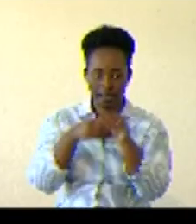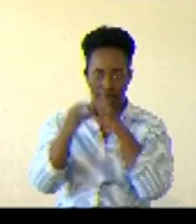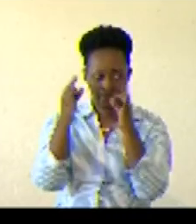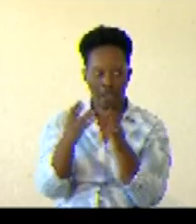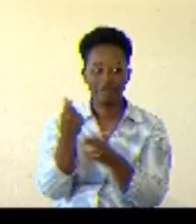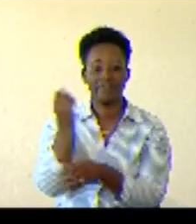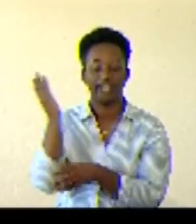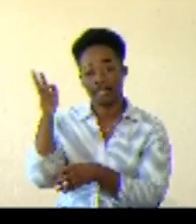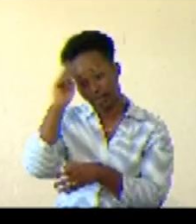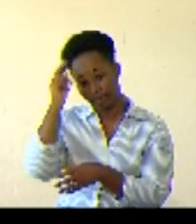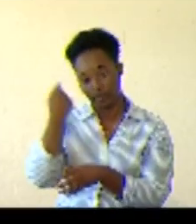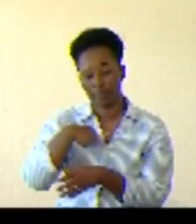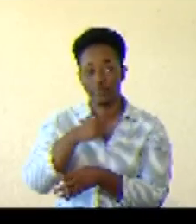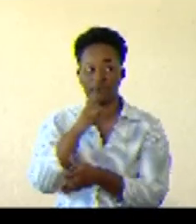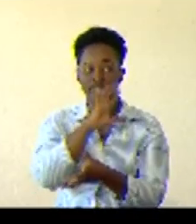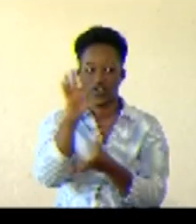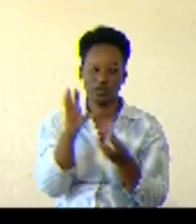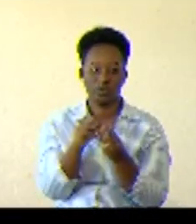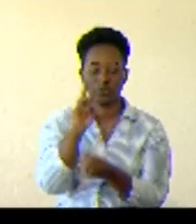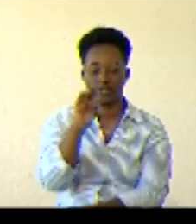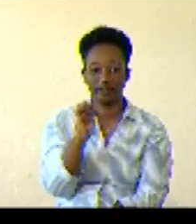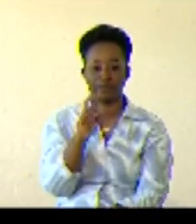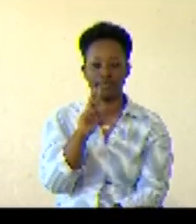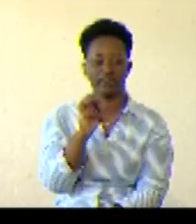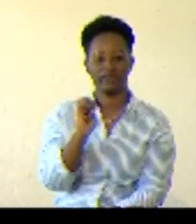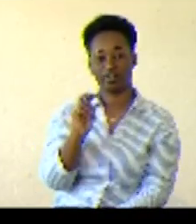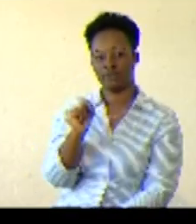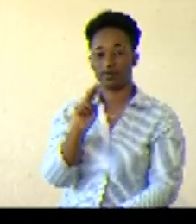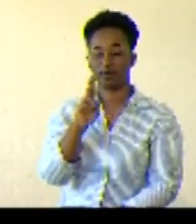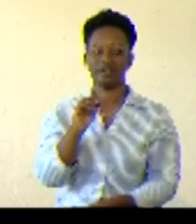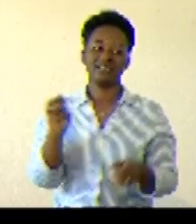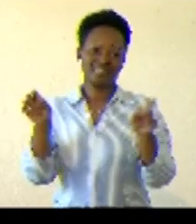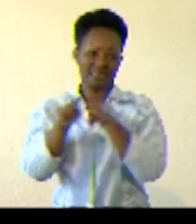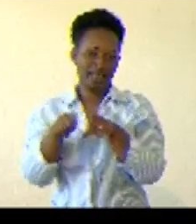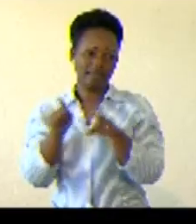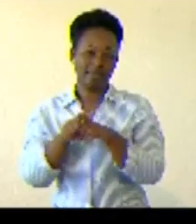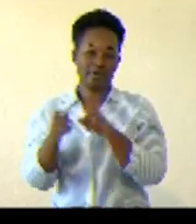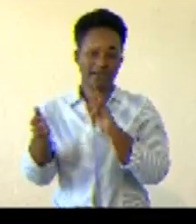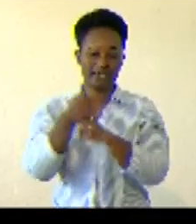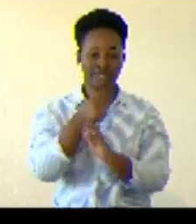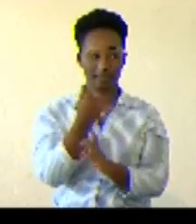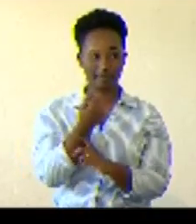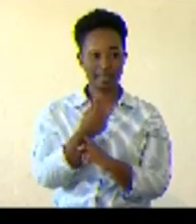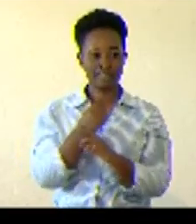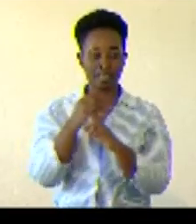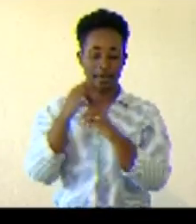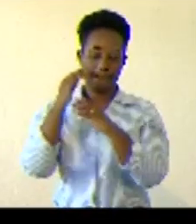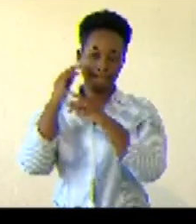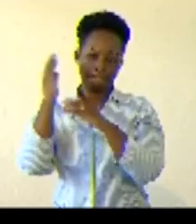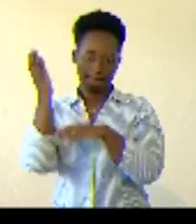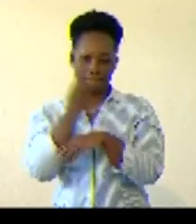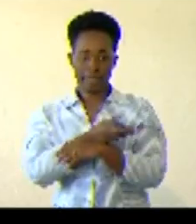this. Remember here, we said the total revenue is the same as, if you were to get total revenue, you will get the price per unit times